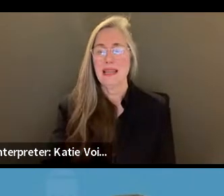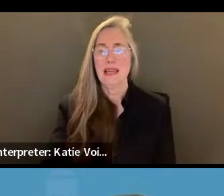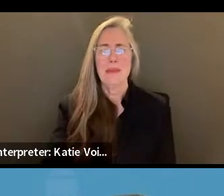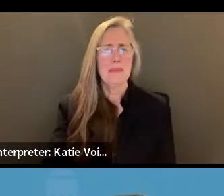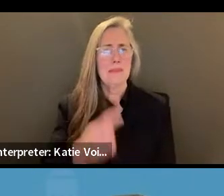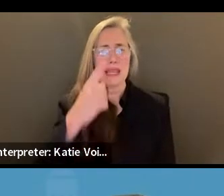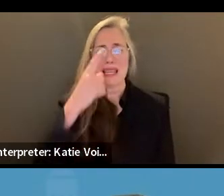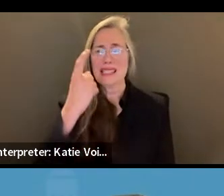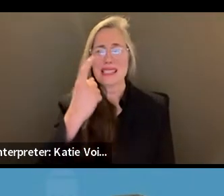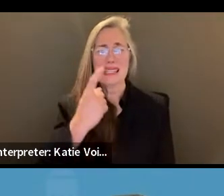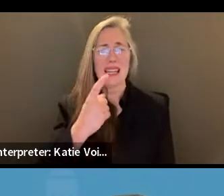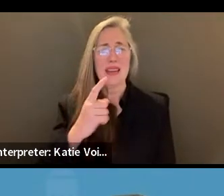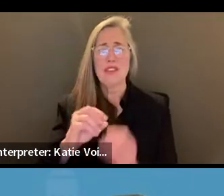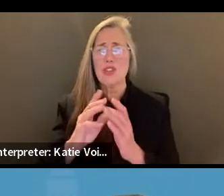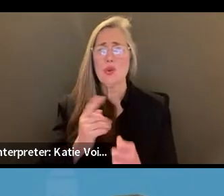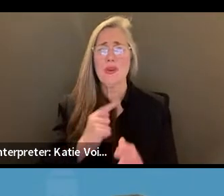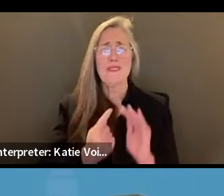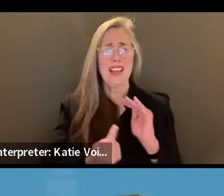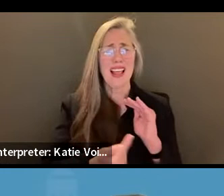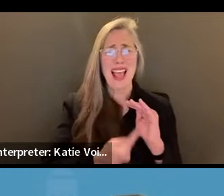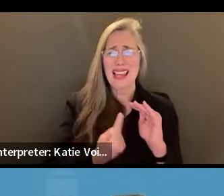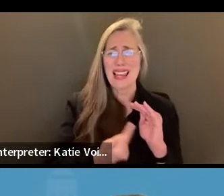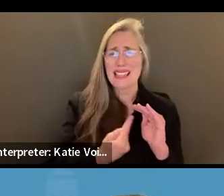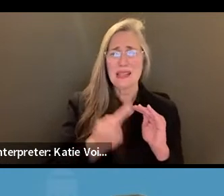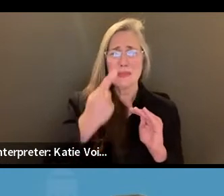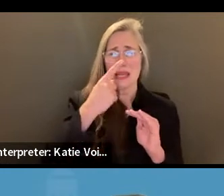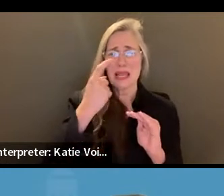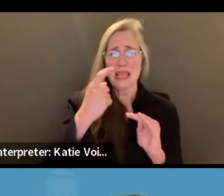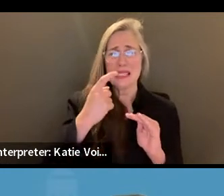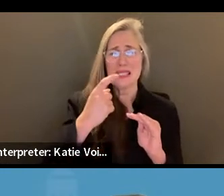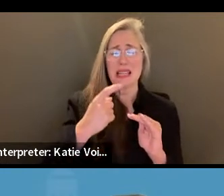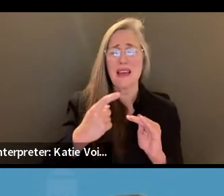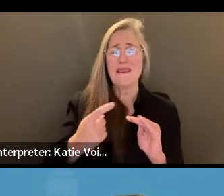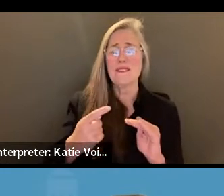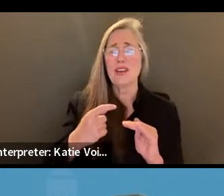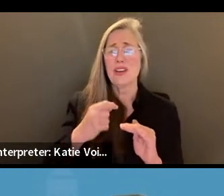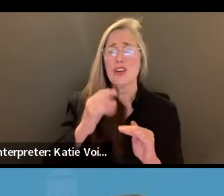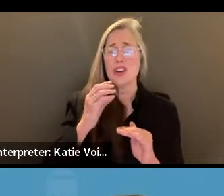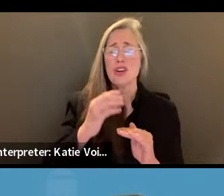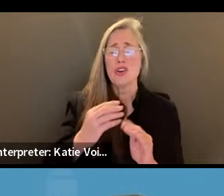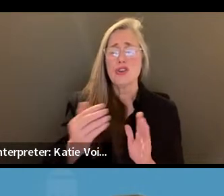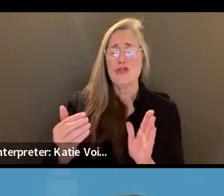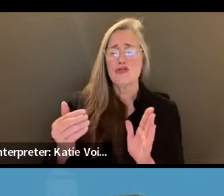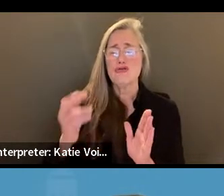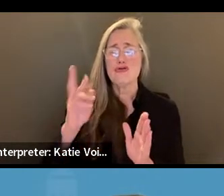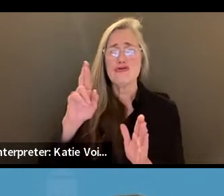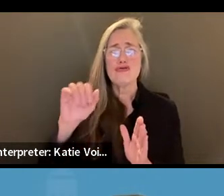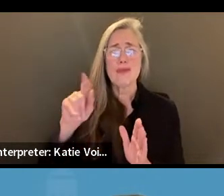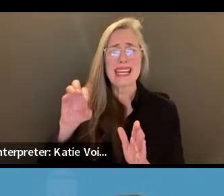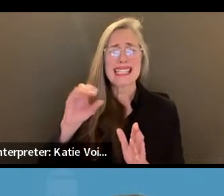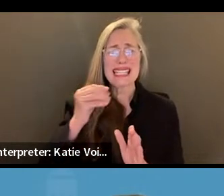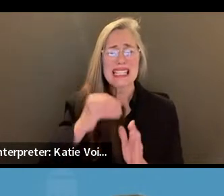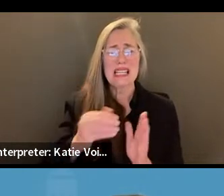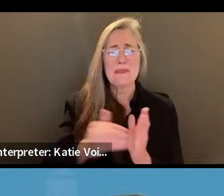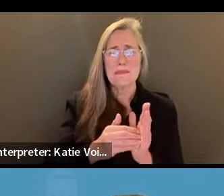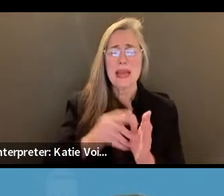our students due to racism. 2, consistently implement it across all our